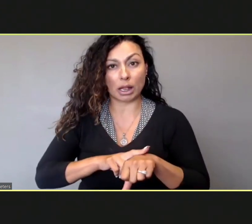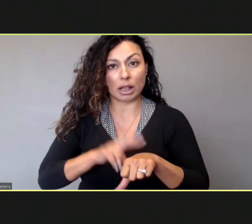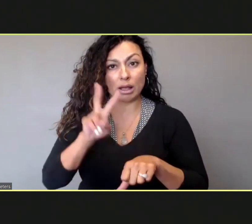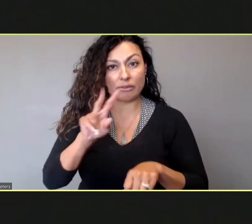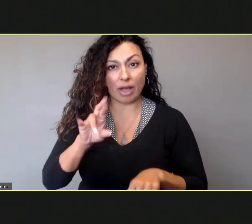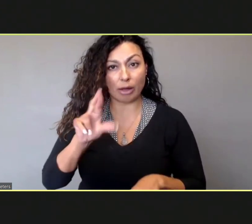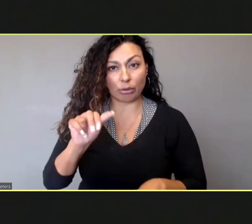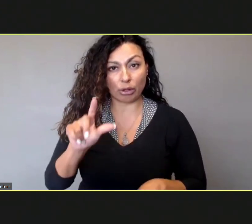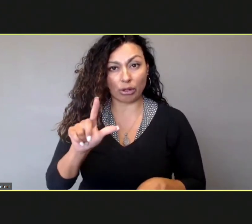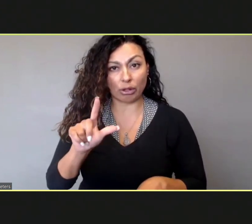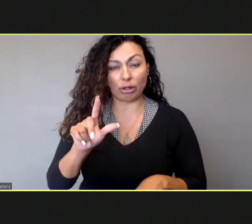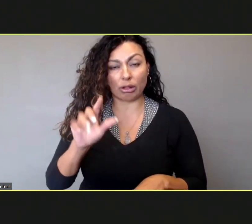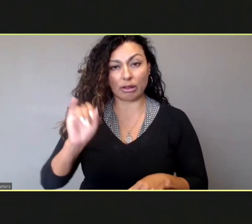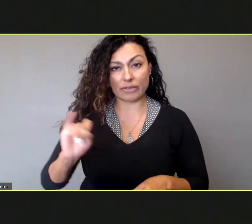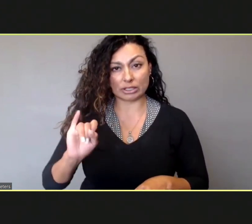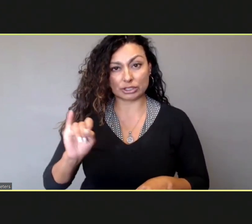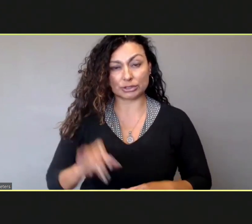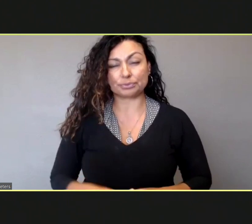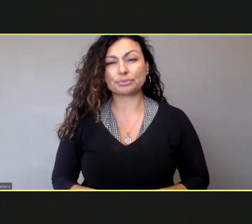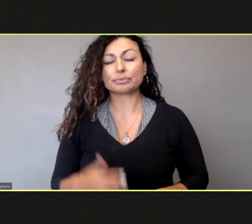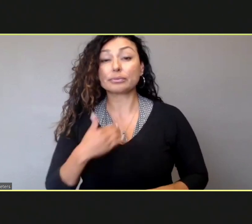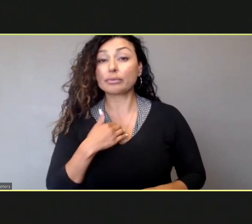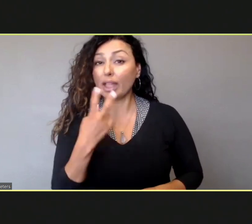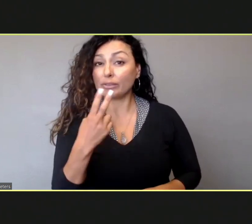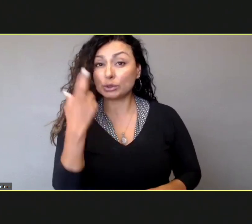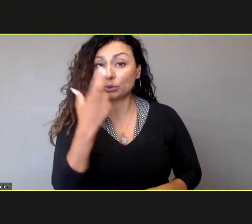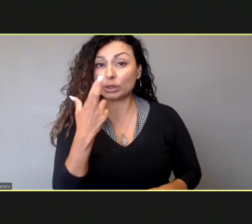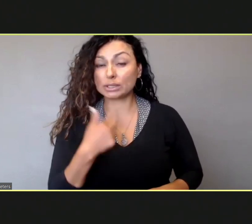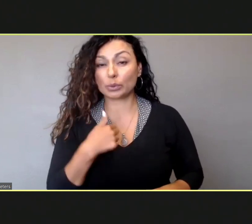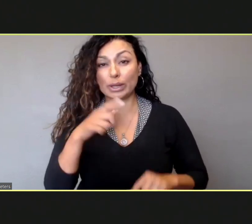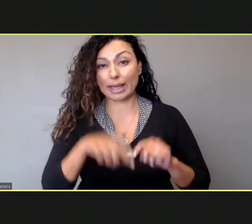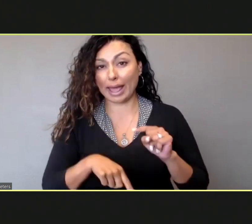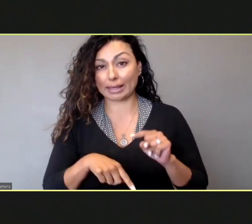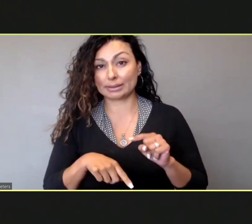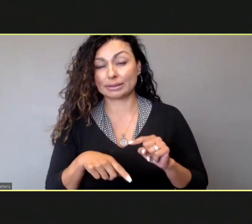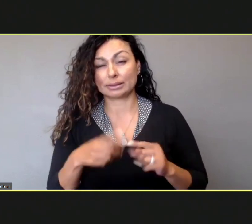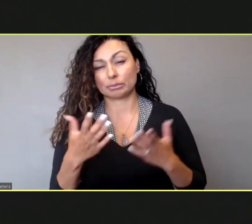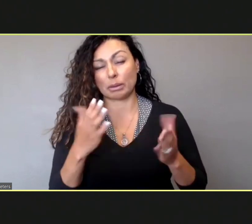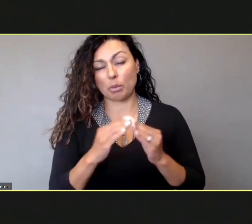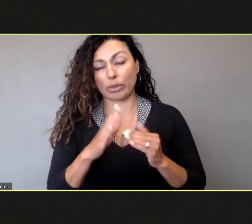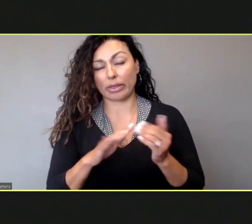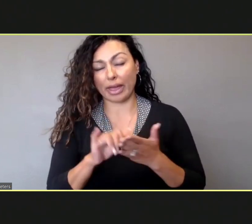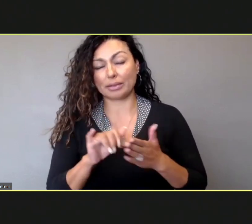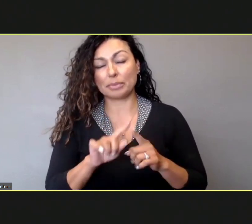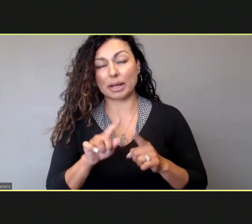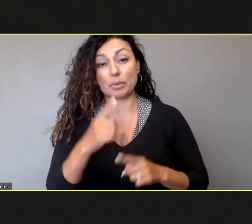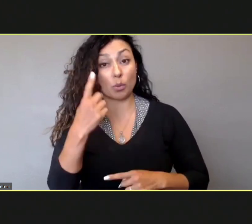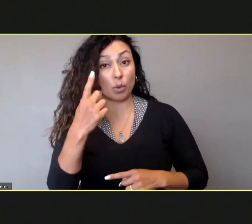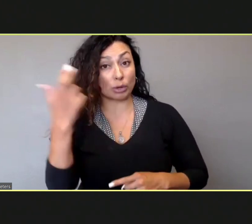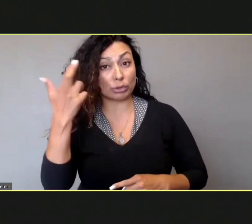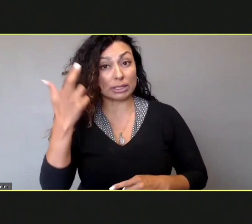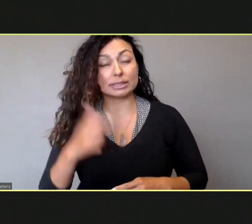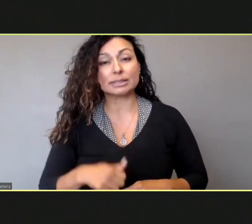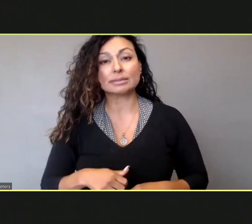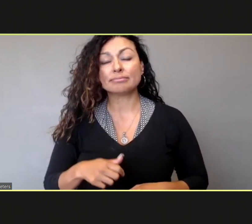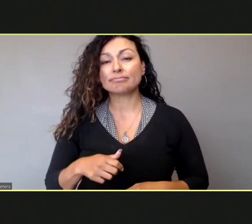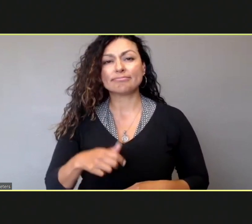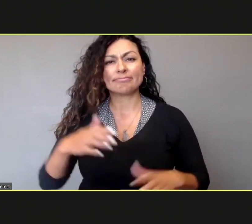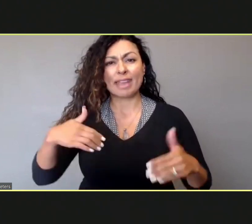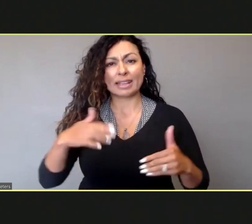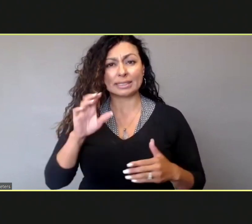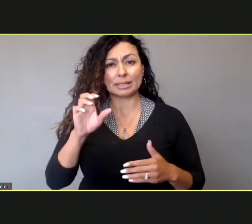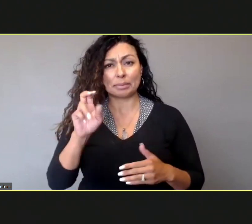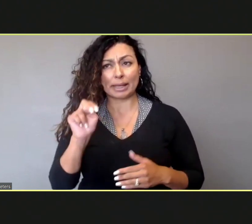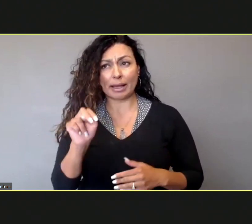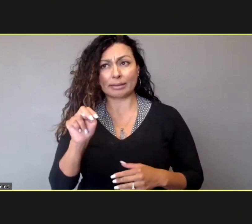viral infection. There's 2 reasons we can't, and well, probably more than that, but one reason is that, you know, it hasn't really become